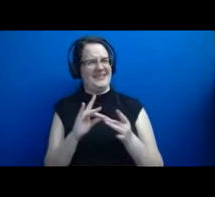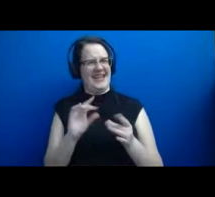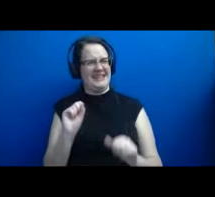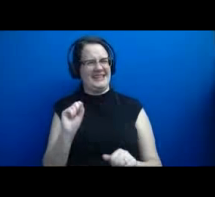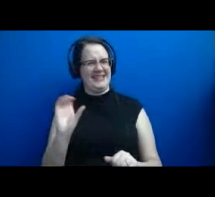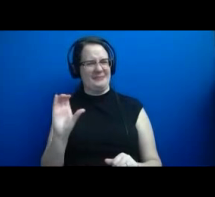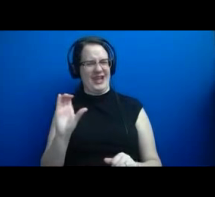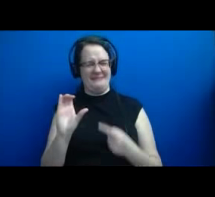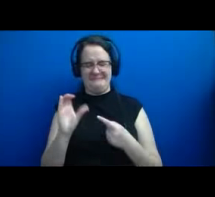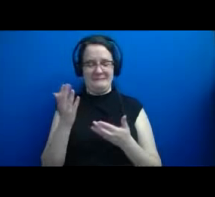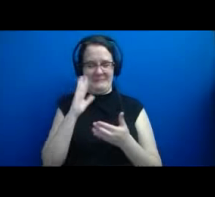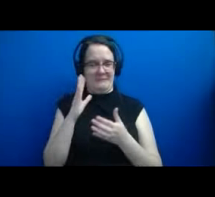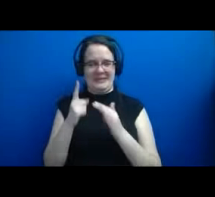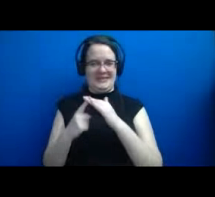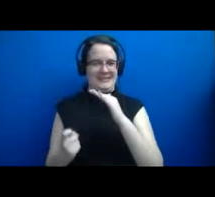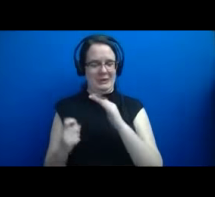So just